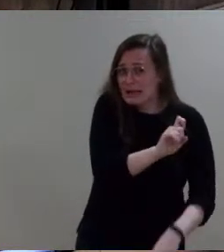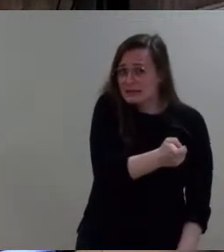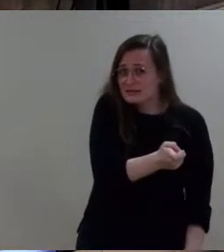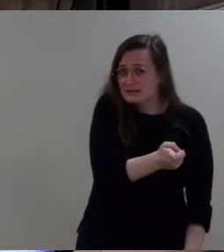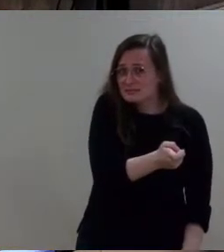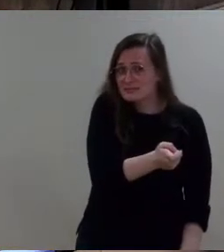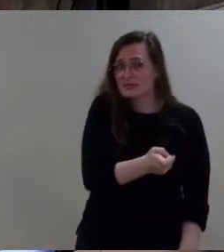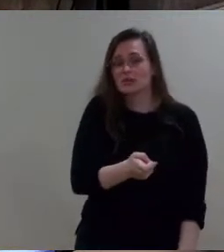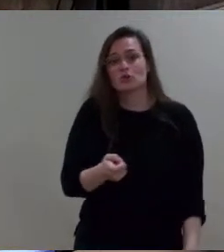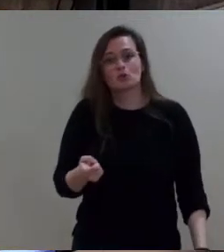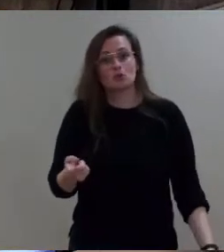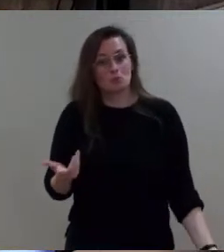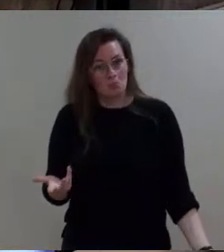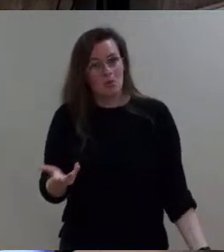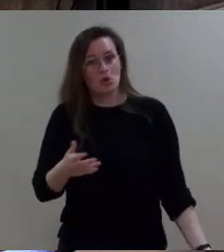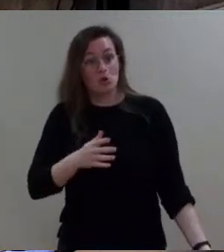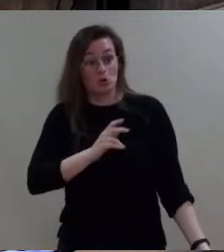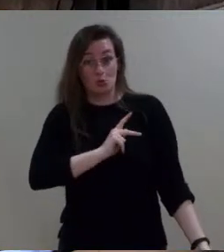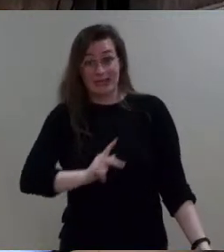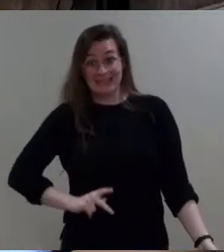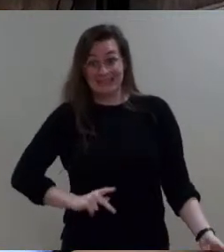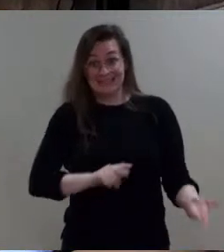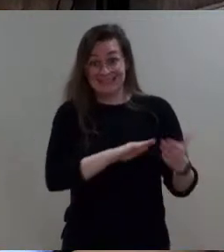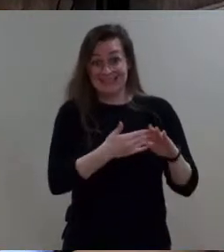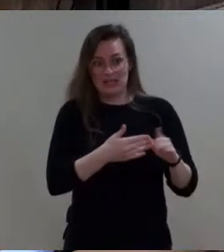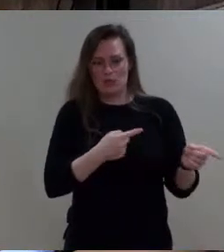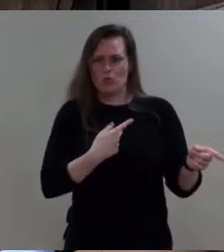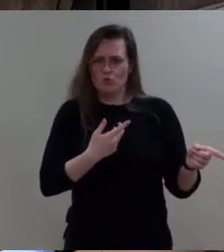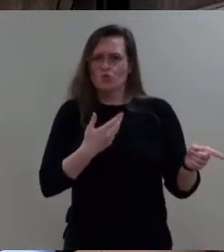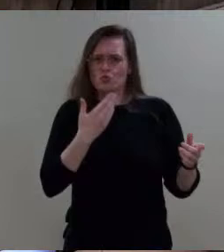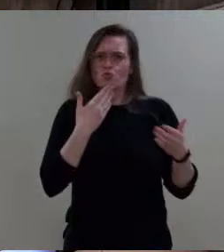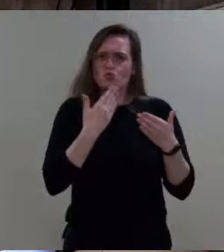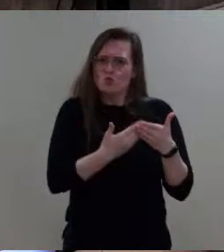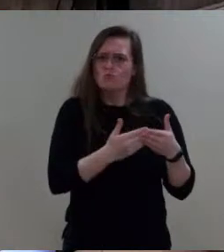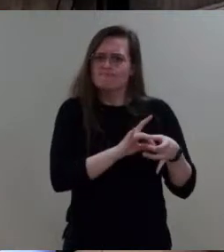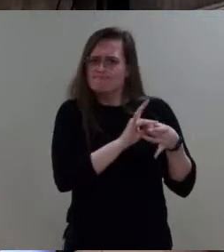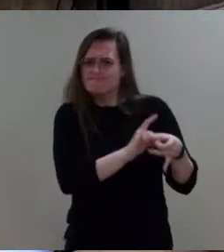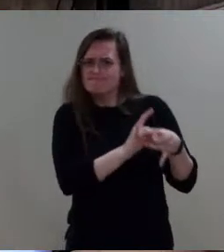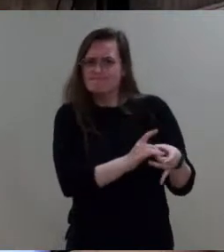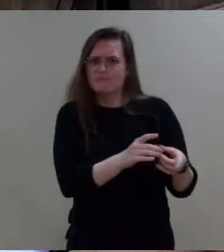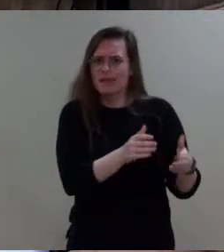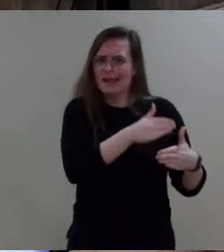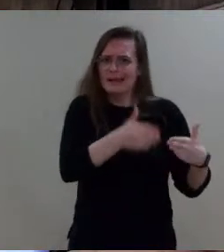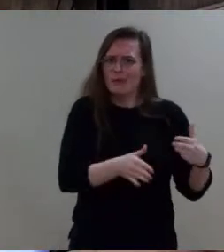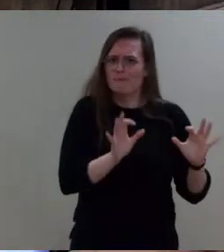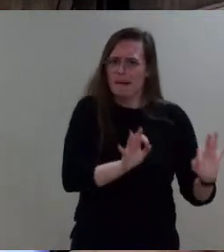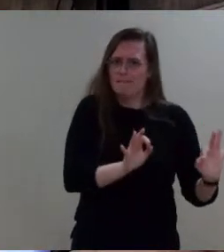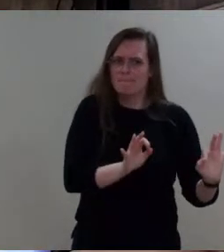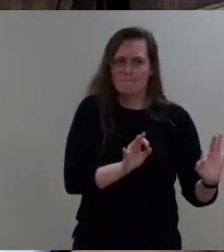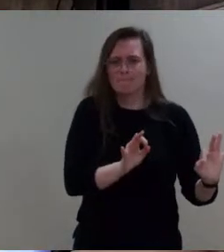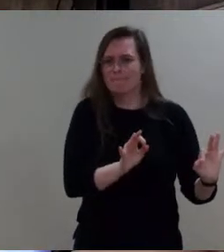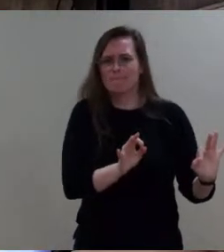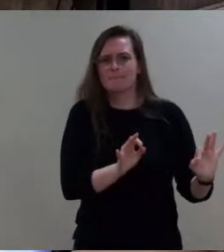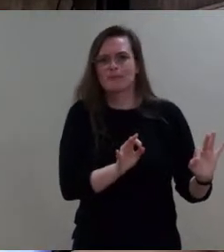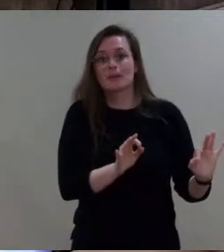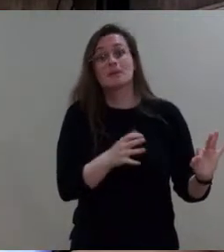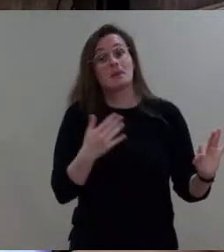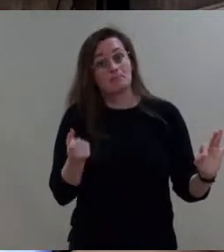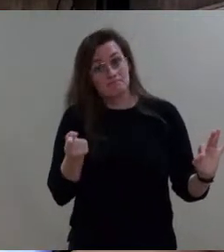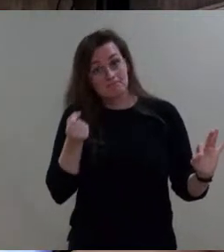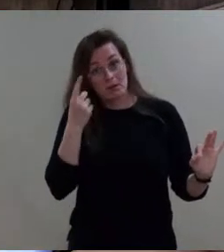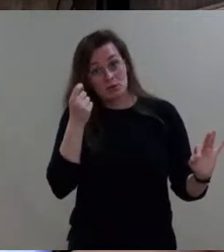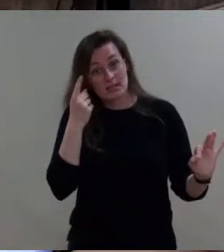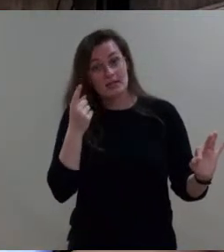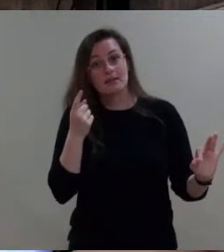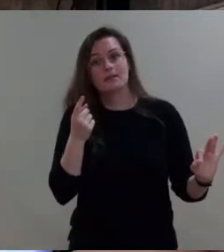a very good relationship with Kings County. They're good neighbors. This isn't specific to them, but there are a number of drivers and towns that the counties